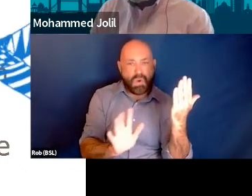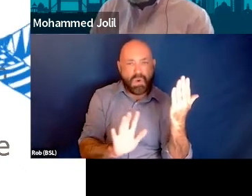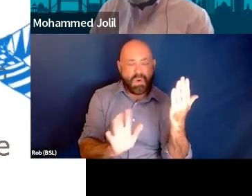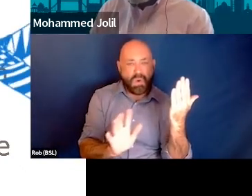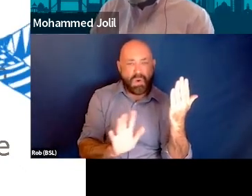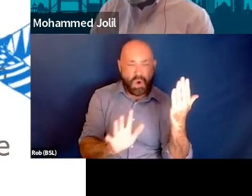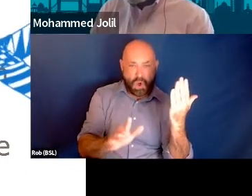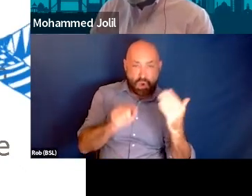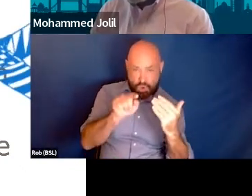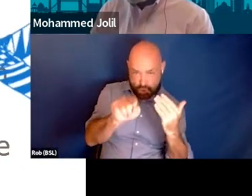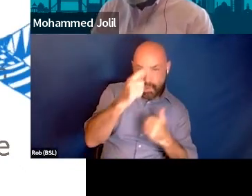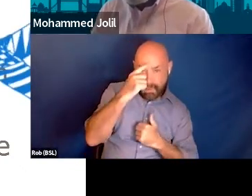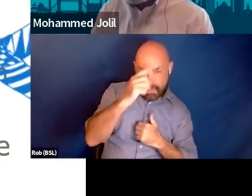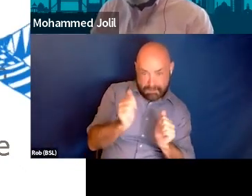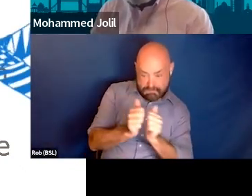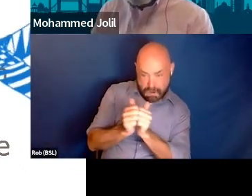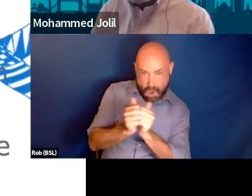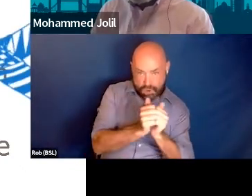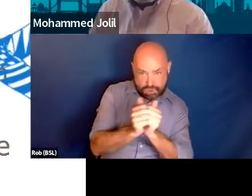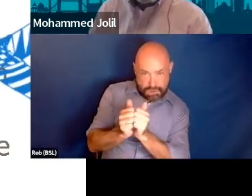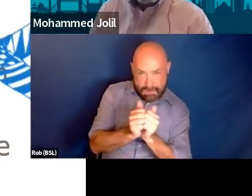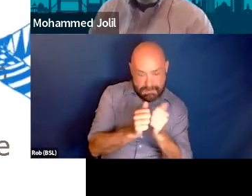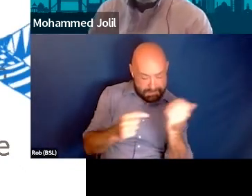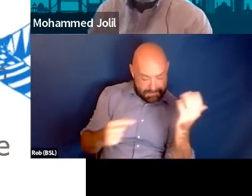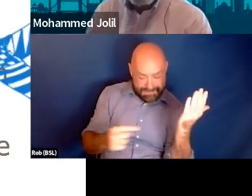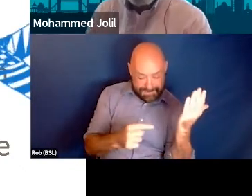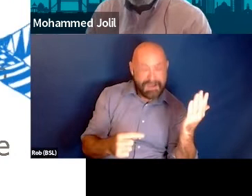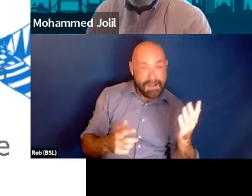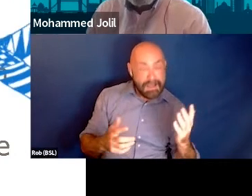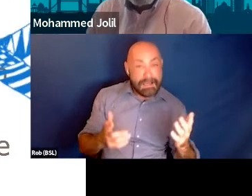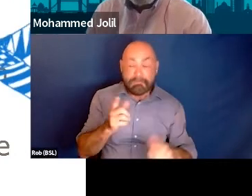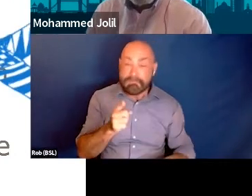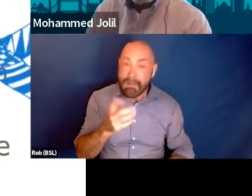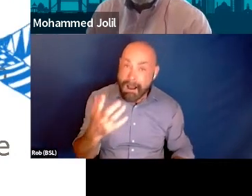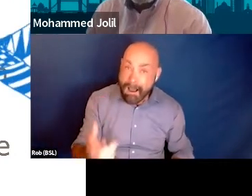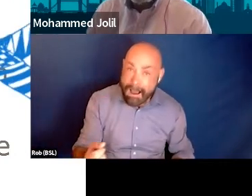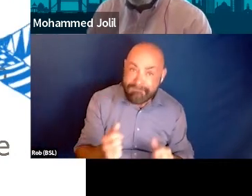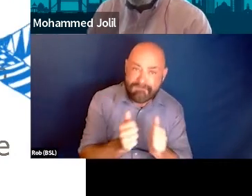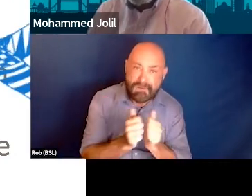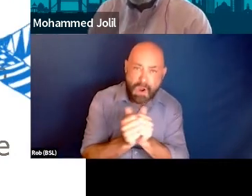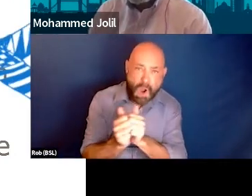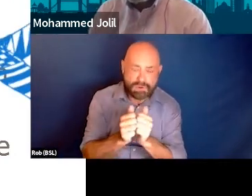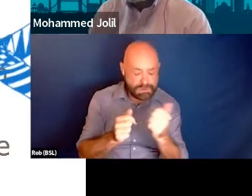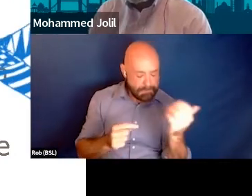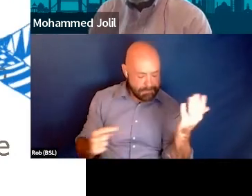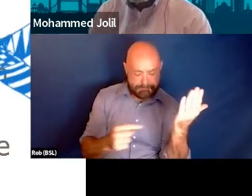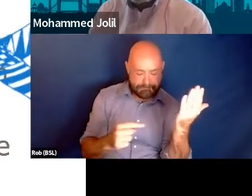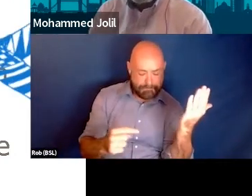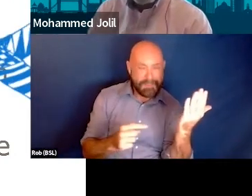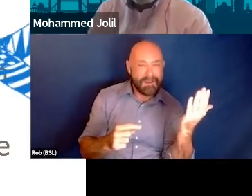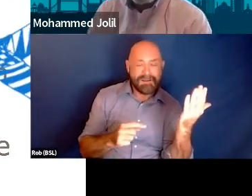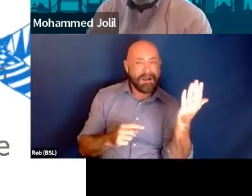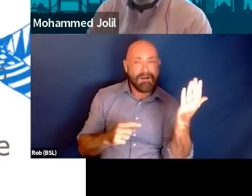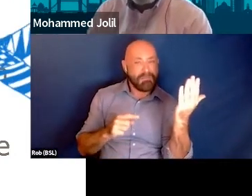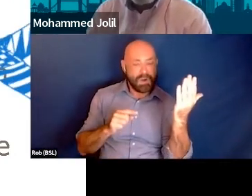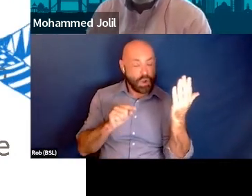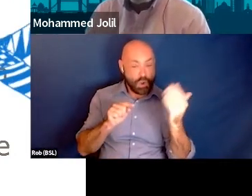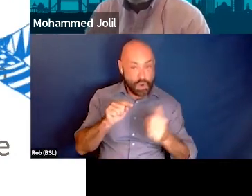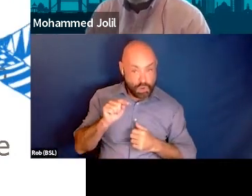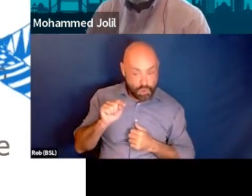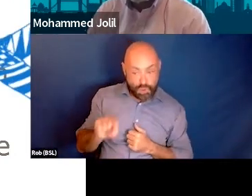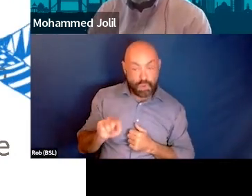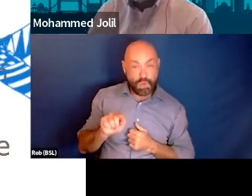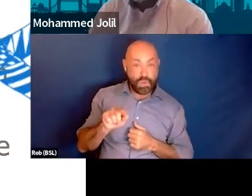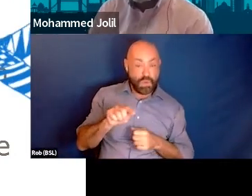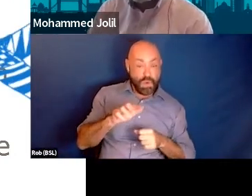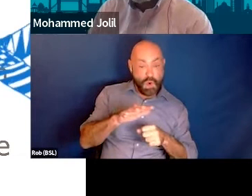you think you've got, yes, there is a partnership, but actually the partnership is you, the local authority, are the big